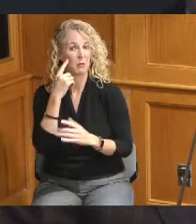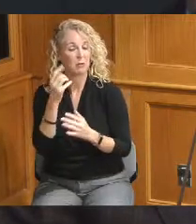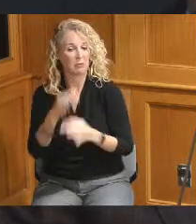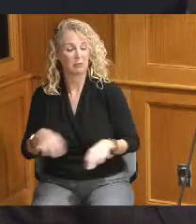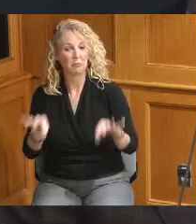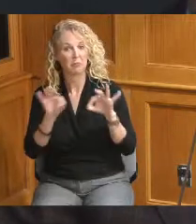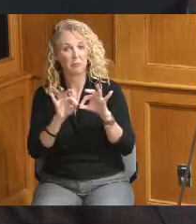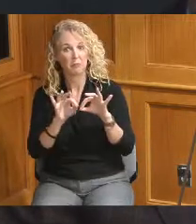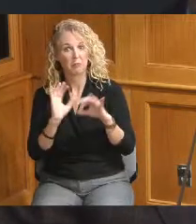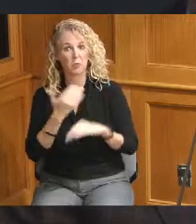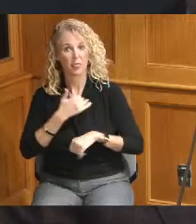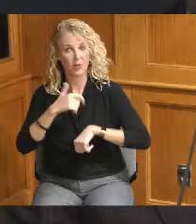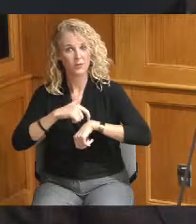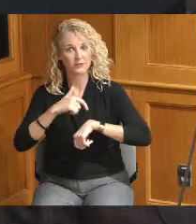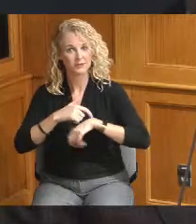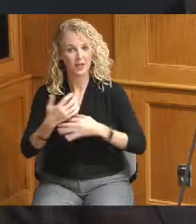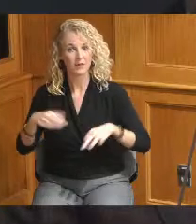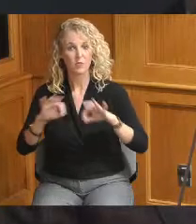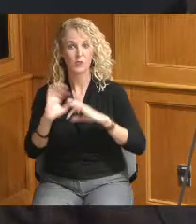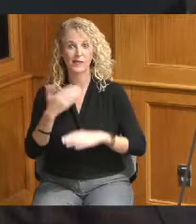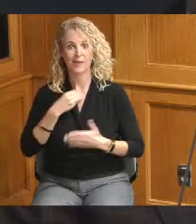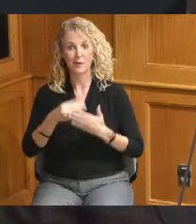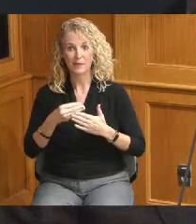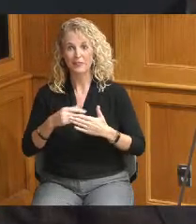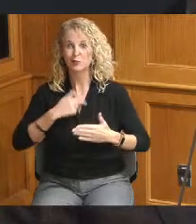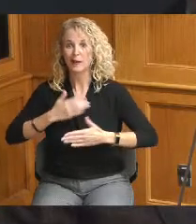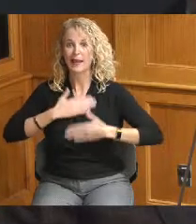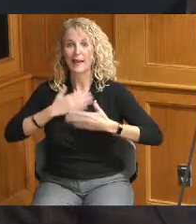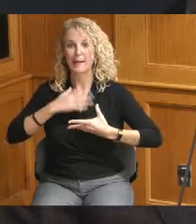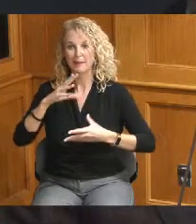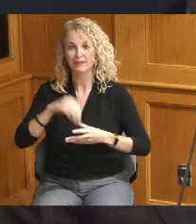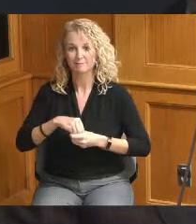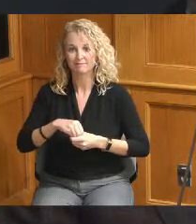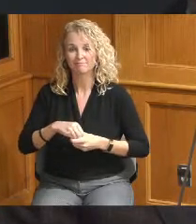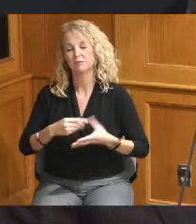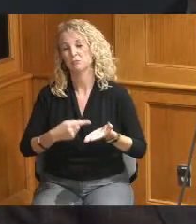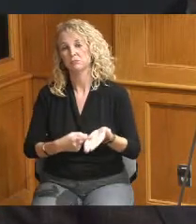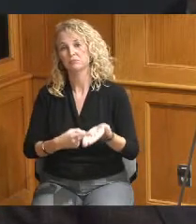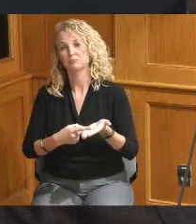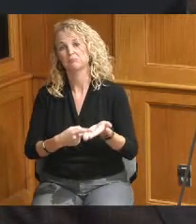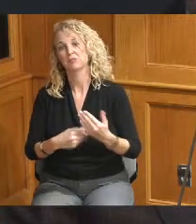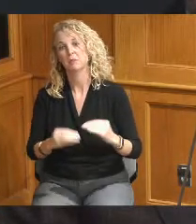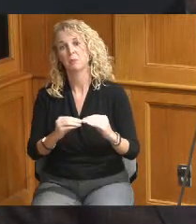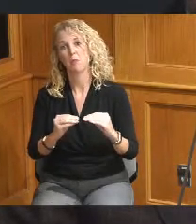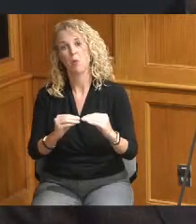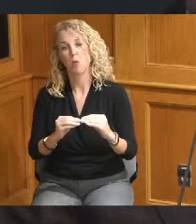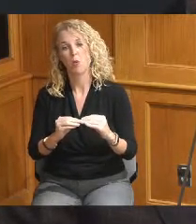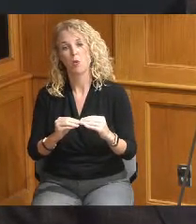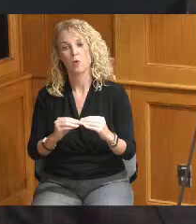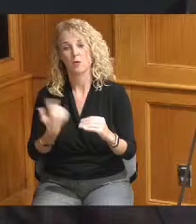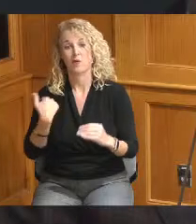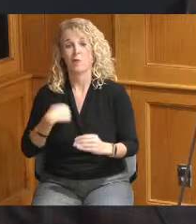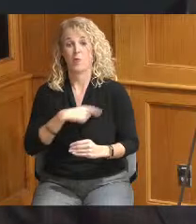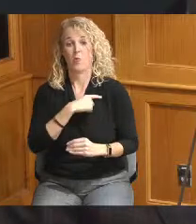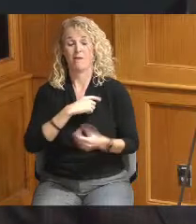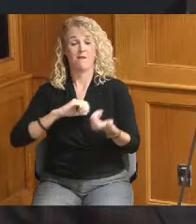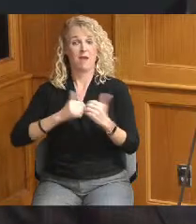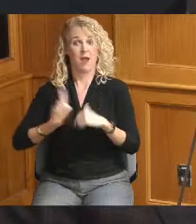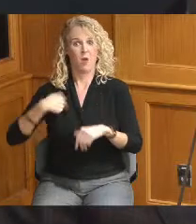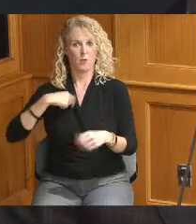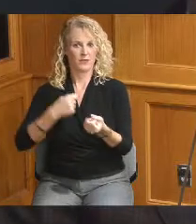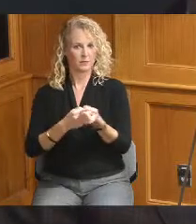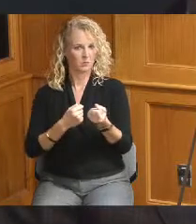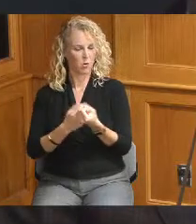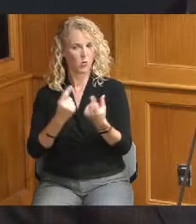investment in a long time. So I was happy to participate in that and talk a little bit about what we're doing as a county to help that